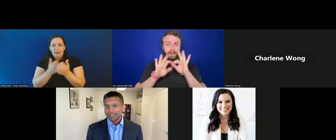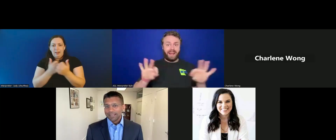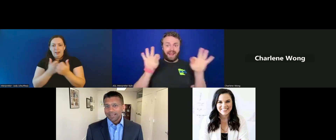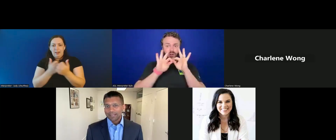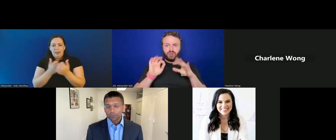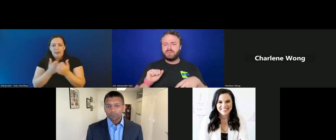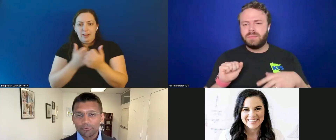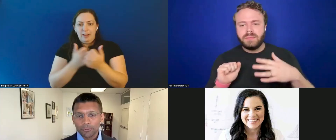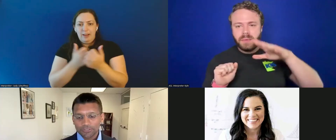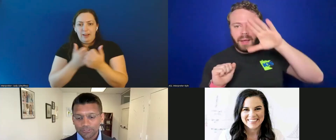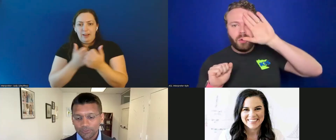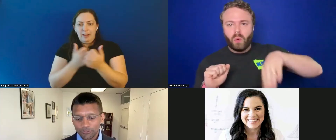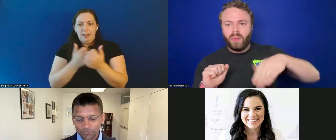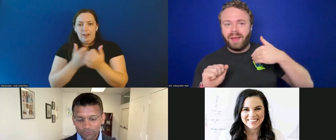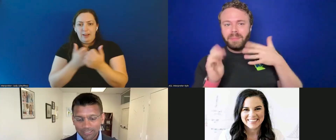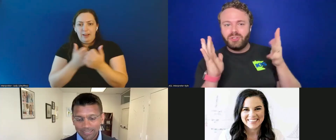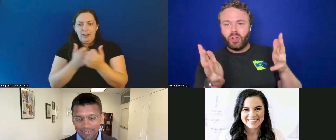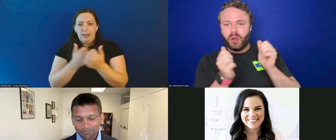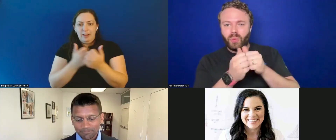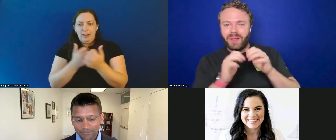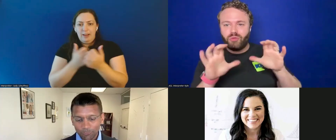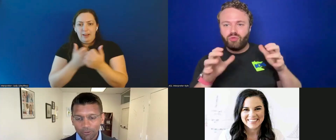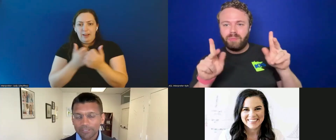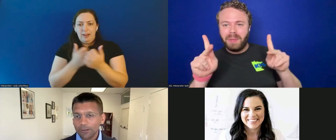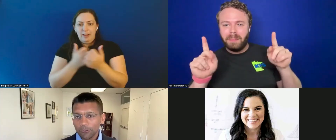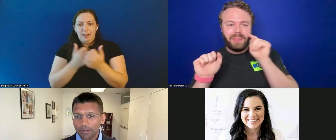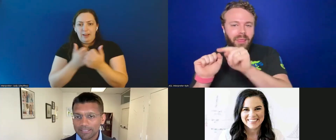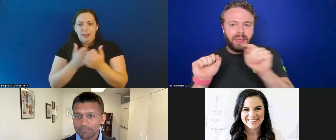to a group of folks who